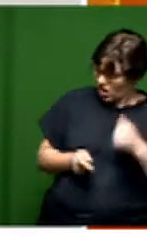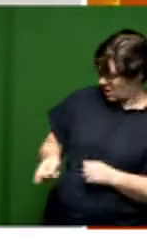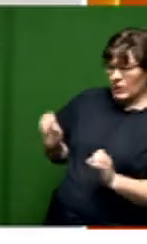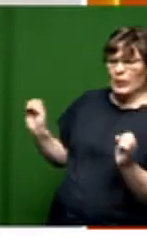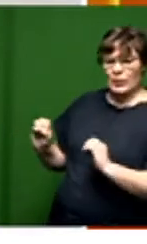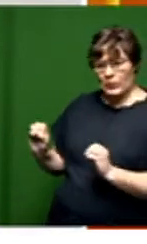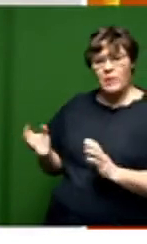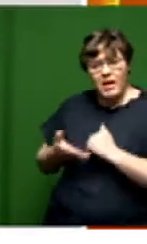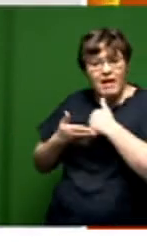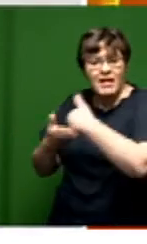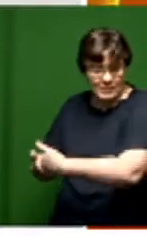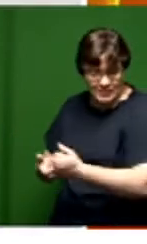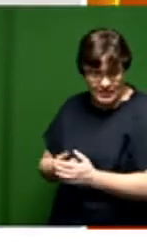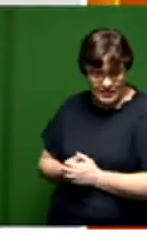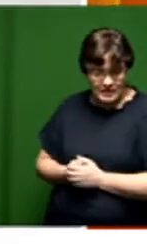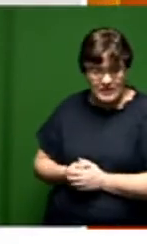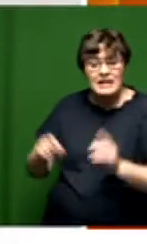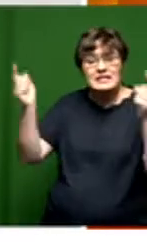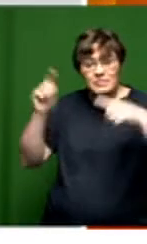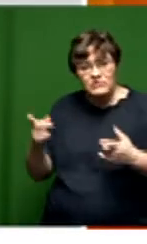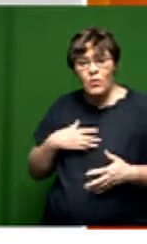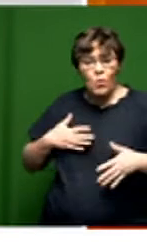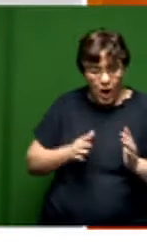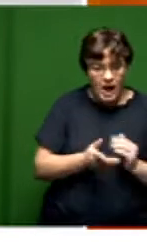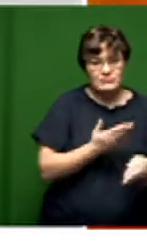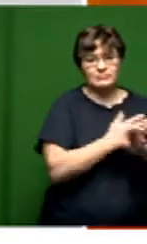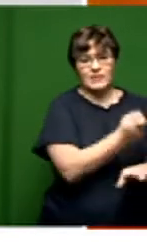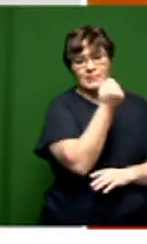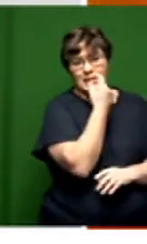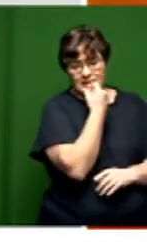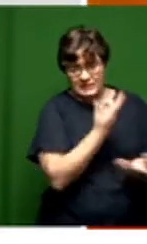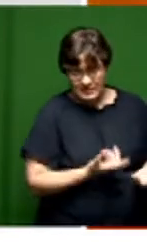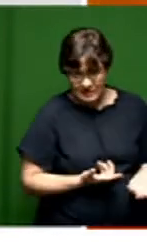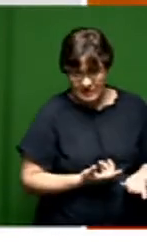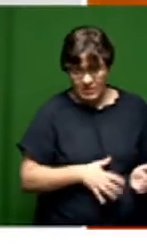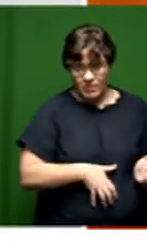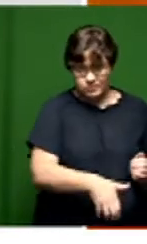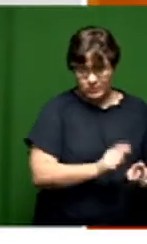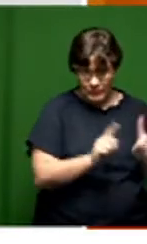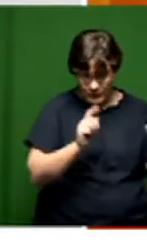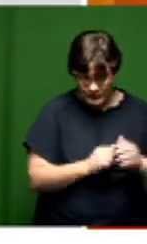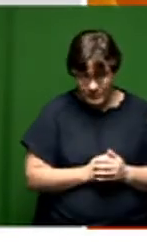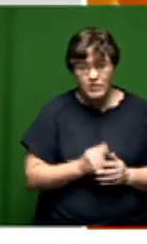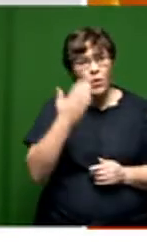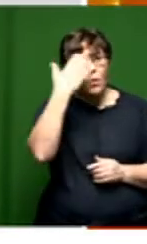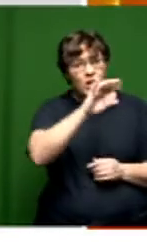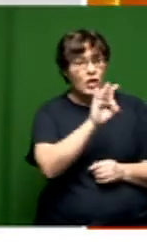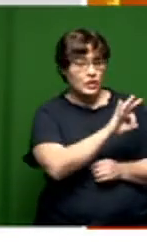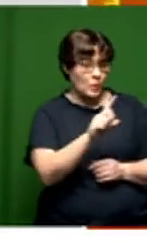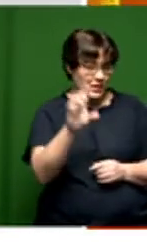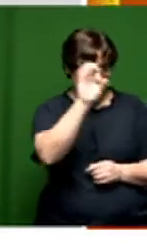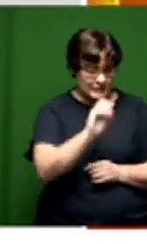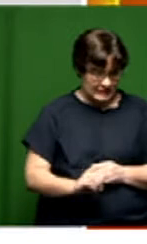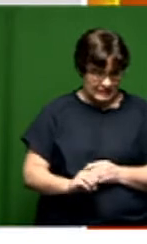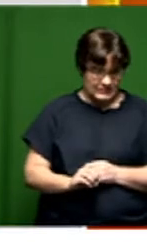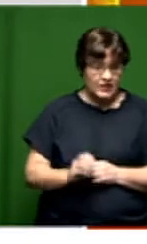young women, especially when they go for contraception, for example. We know for a fact that 31% of